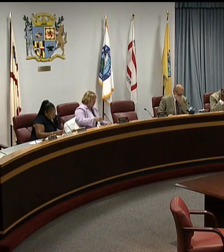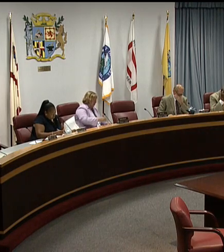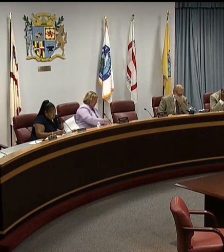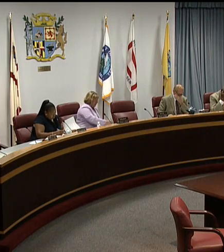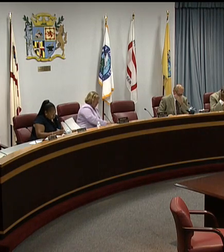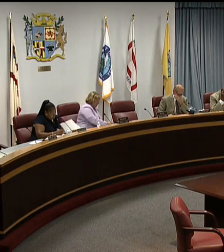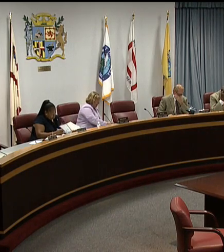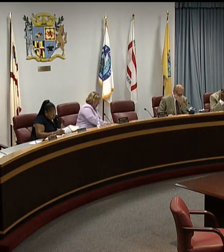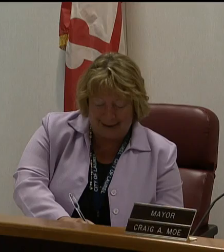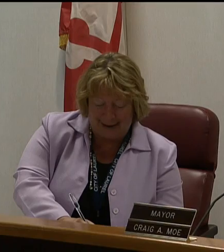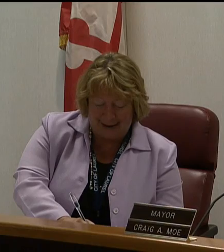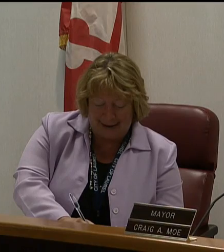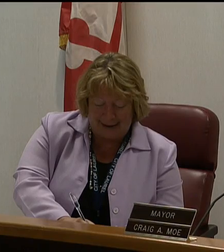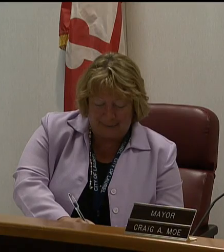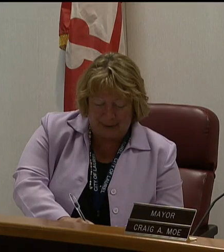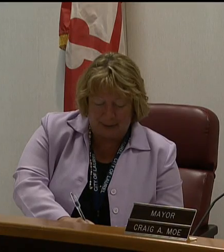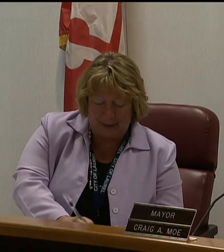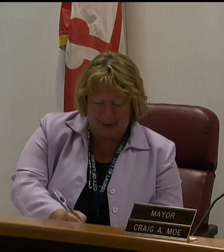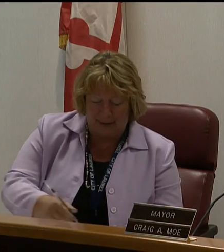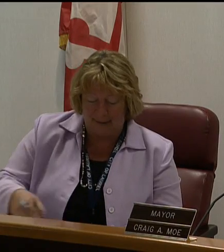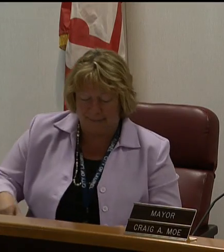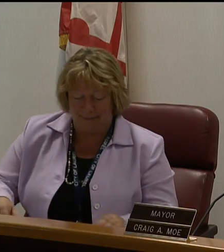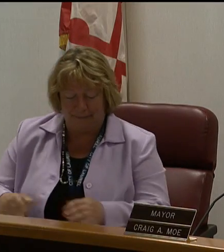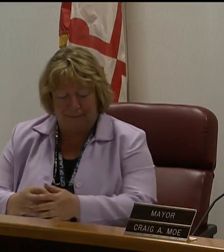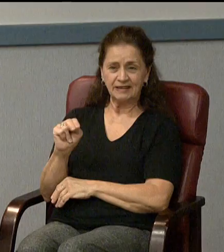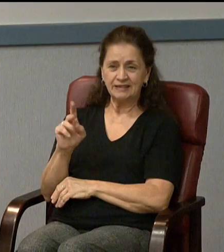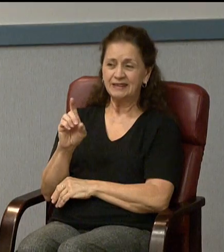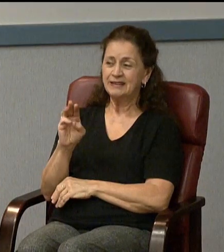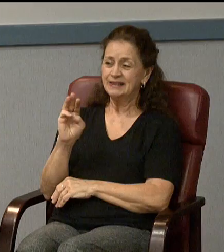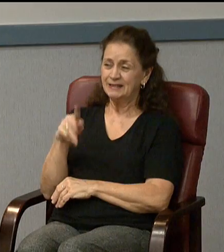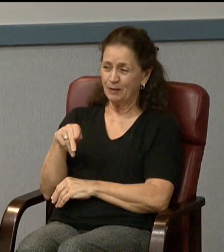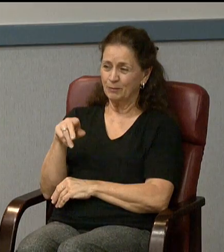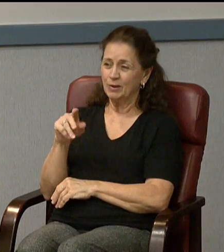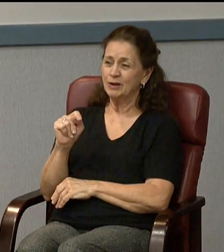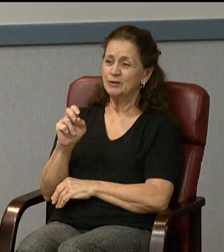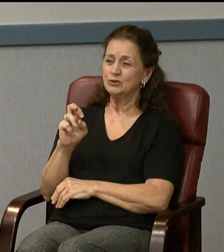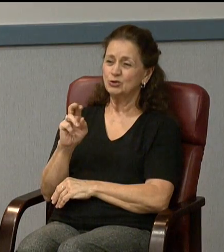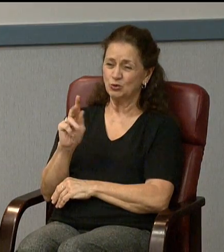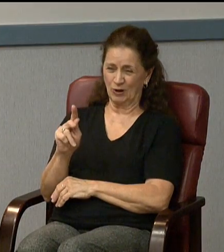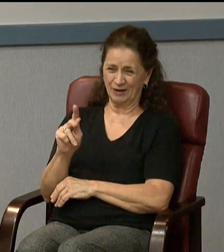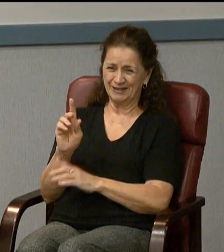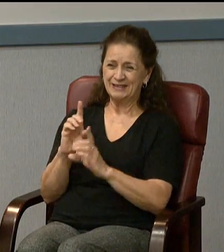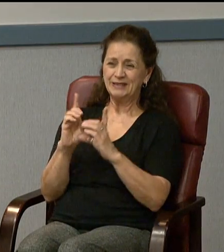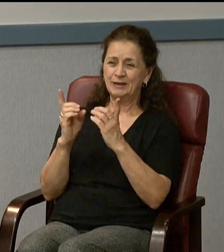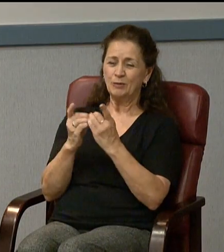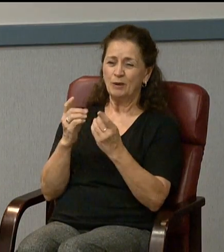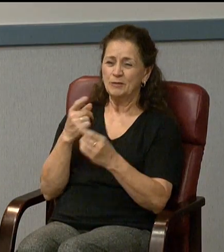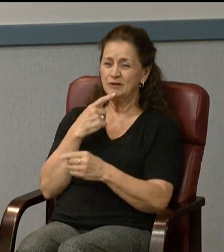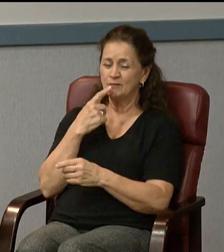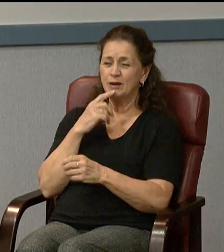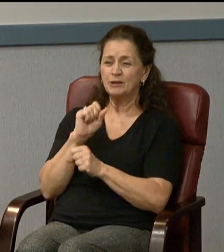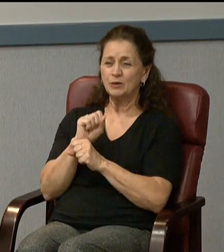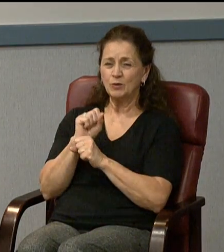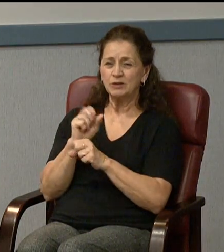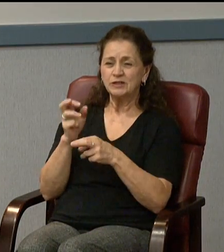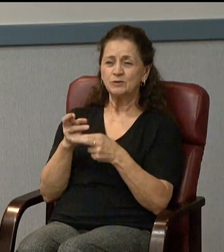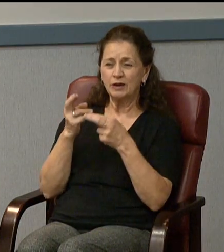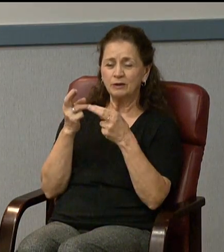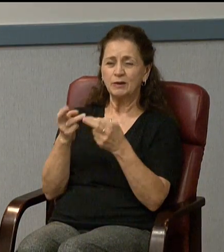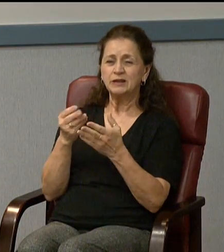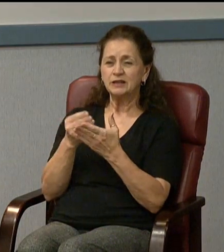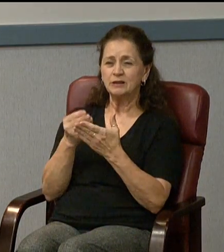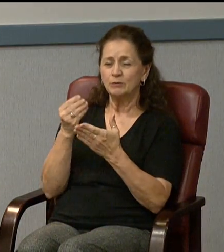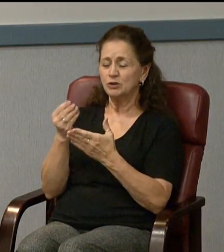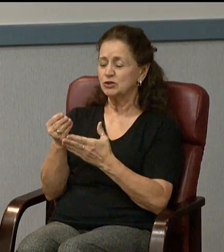truck. Good evening again. Department of Public Works is recommending the purchase of one 25 cubic yard